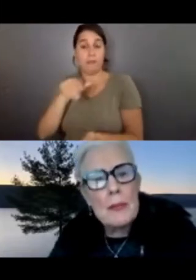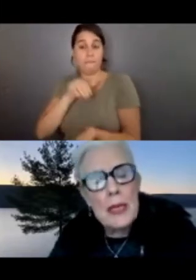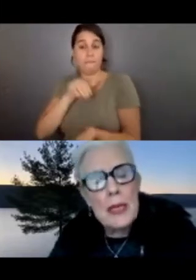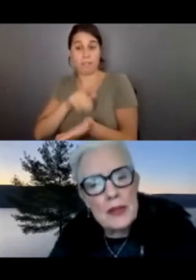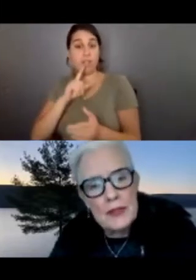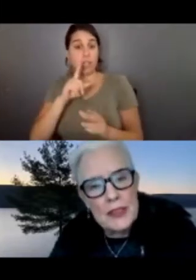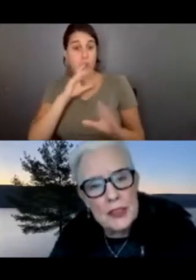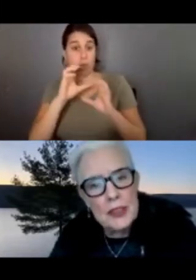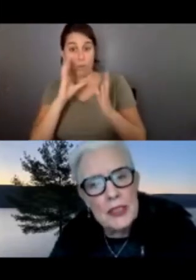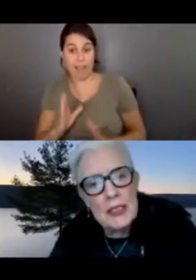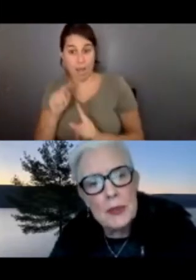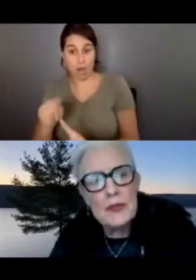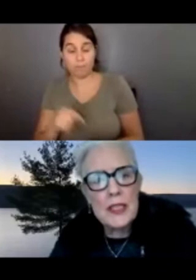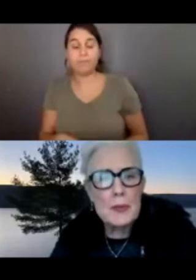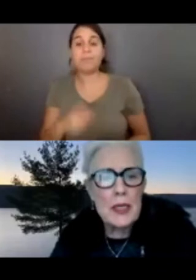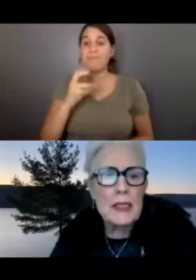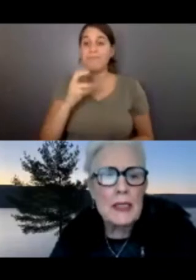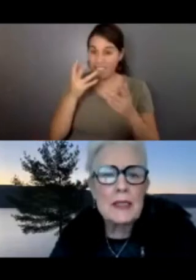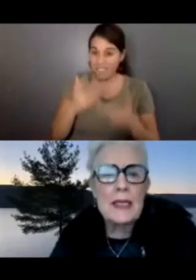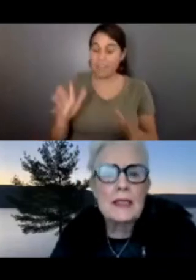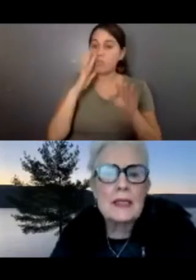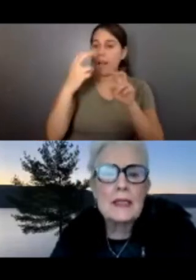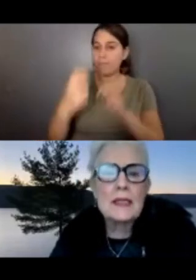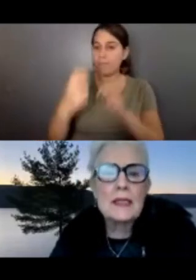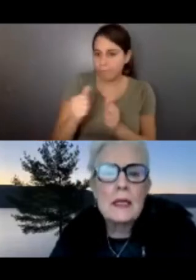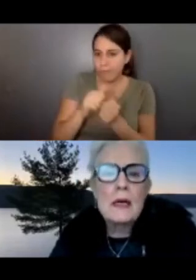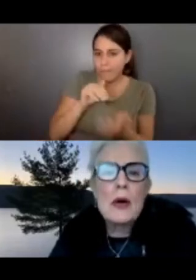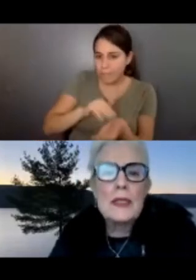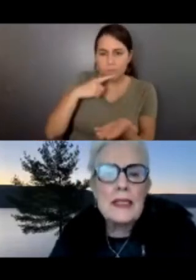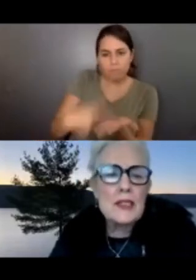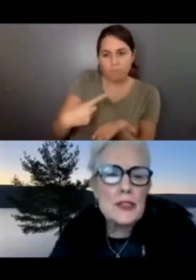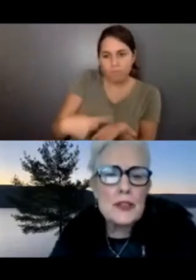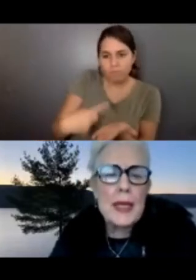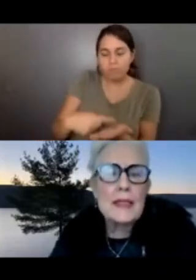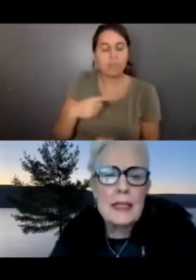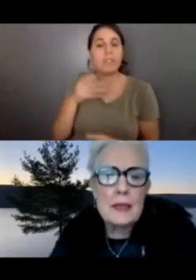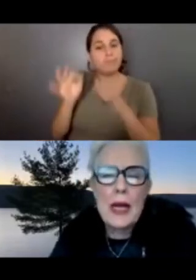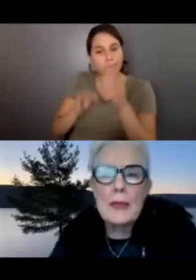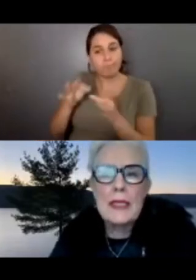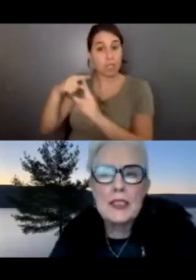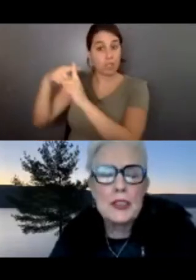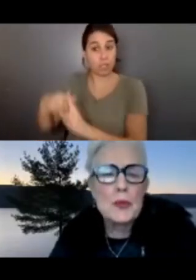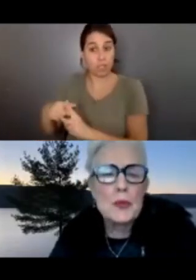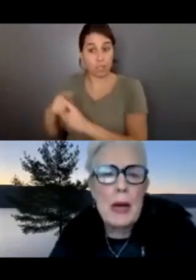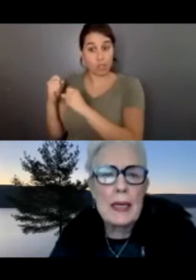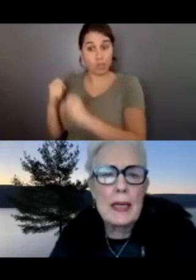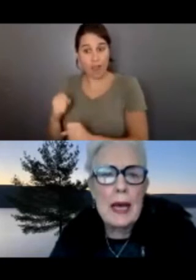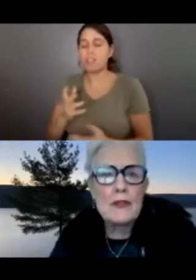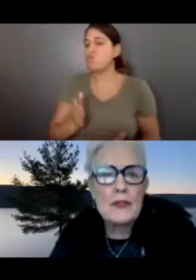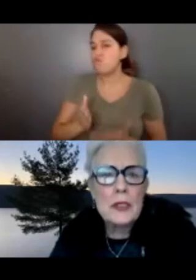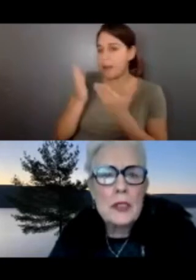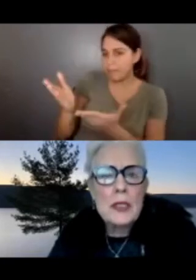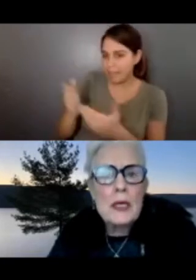we meet with the physician to debrief the experience and discuss what we see as their strengths and recommendations we might